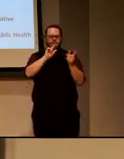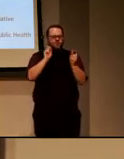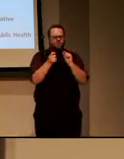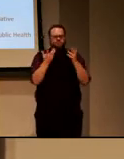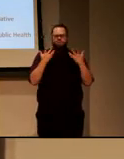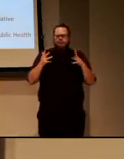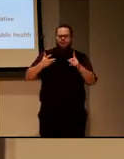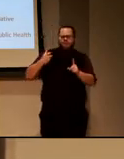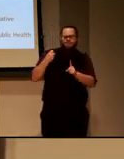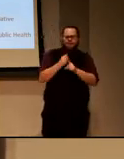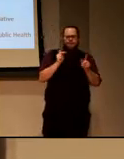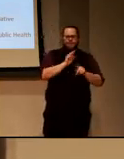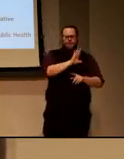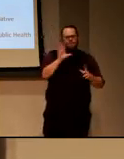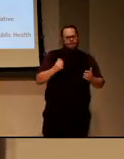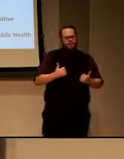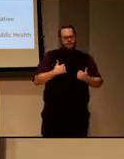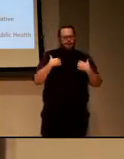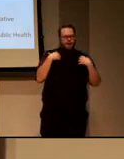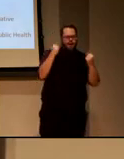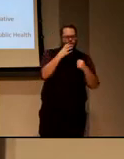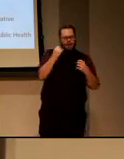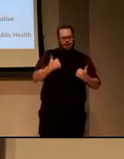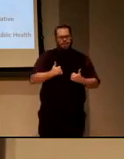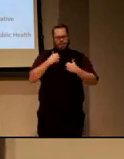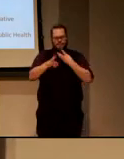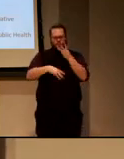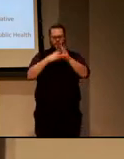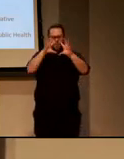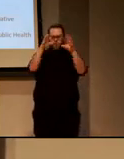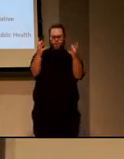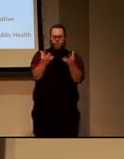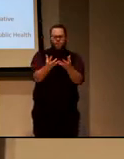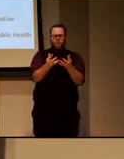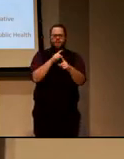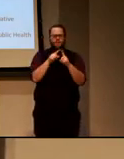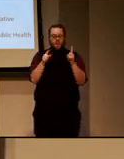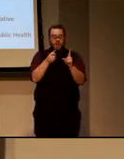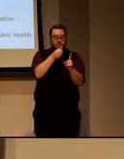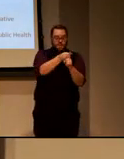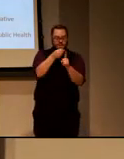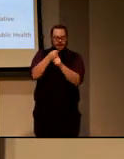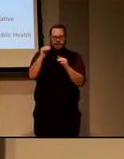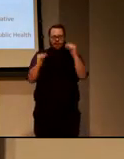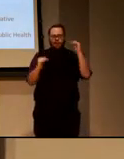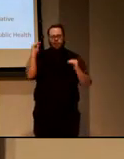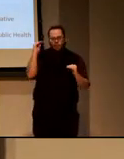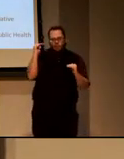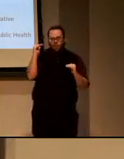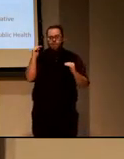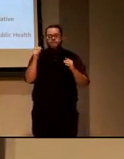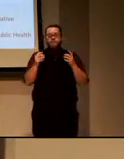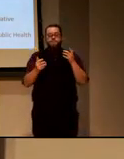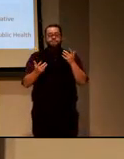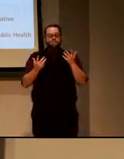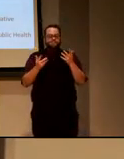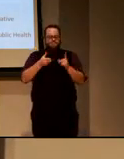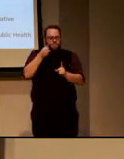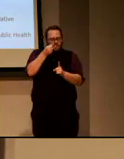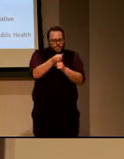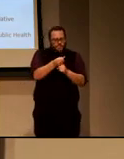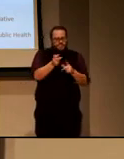health and quality of life around the world, but its effects are unevenly distributed, with a disproportionate impact on